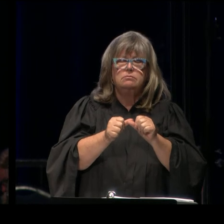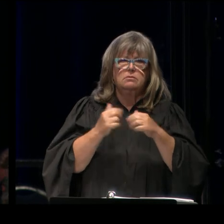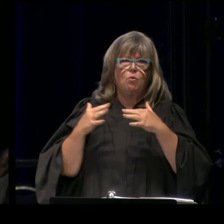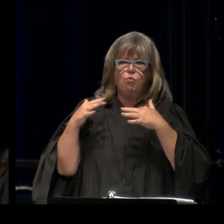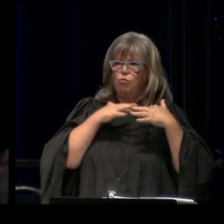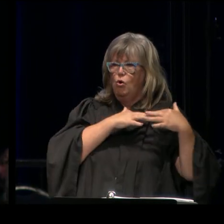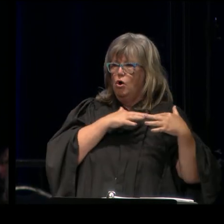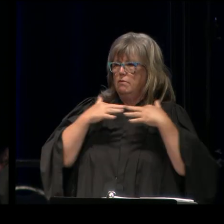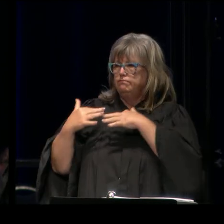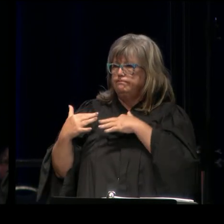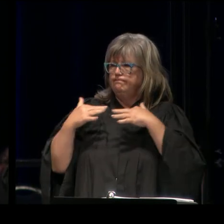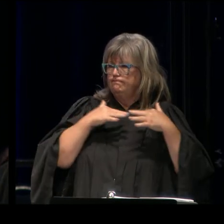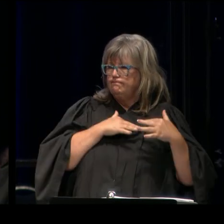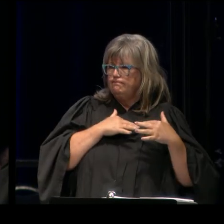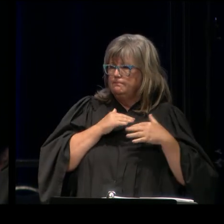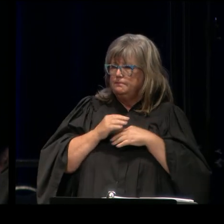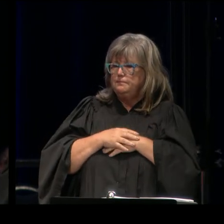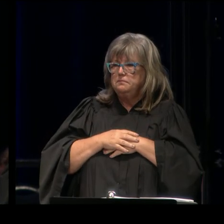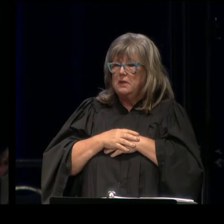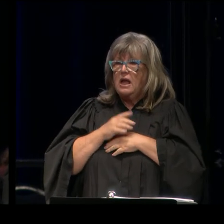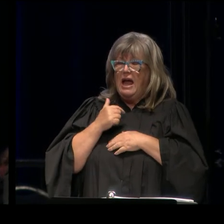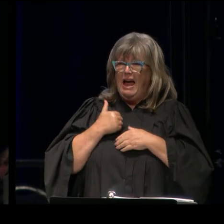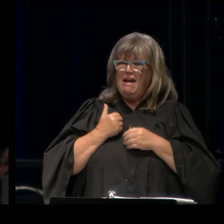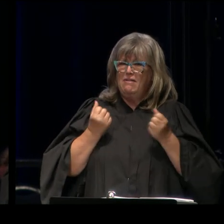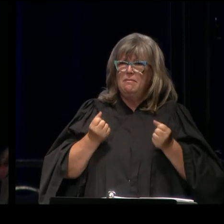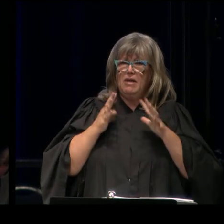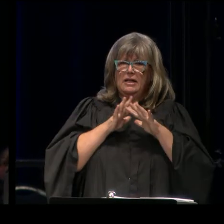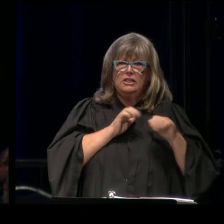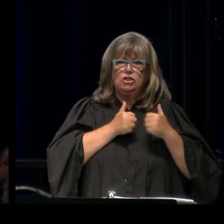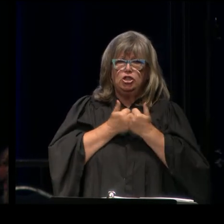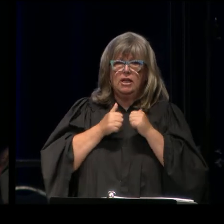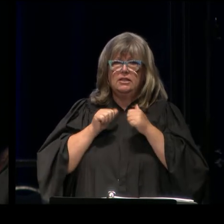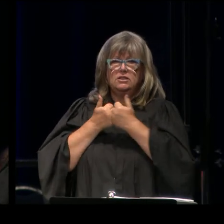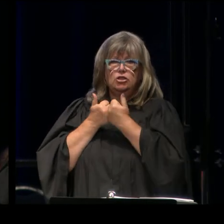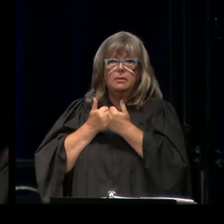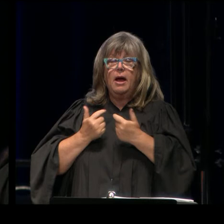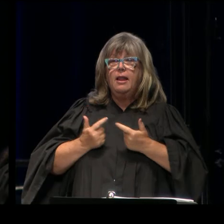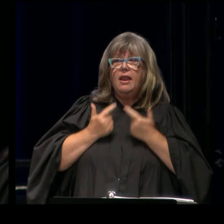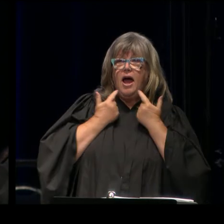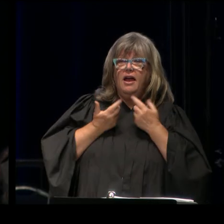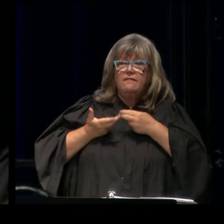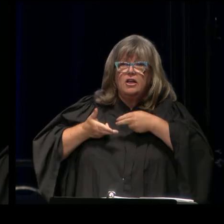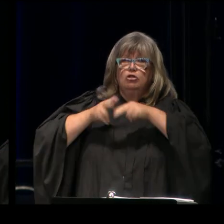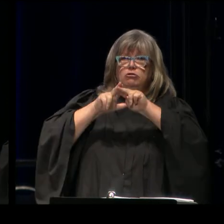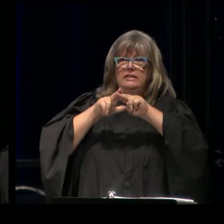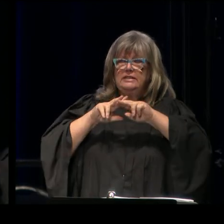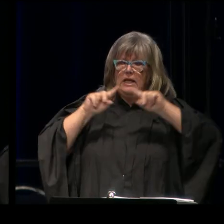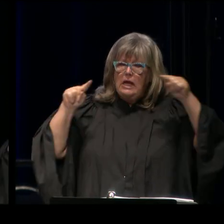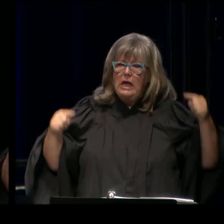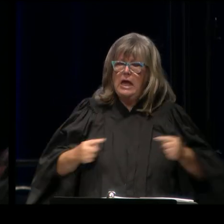challenges. But as life increased my aches, my pain, my suffering, at the same